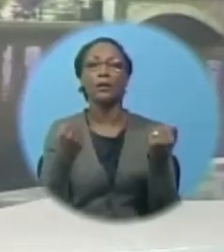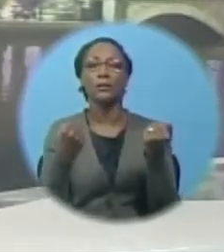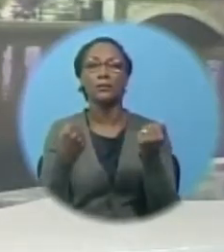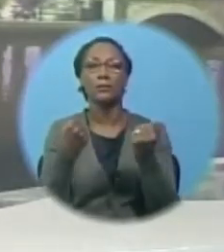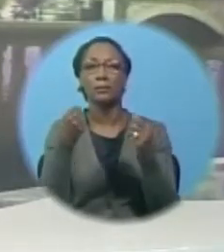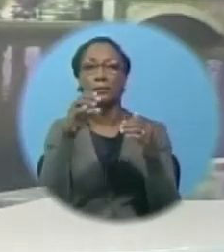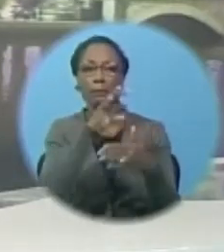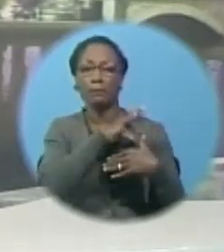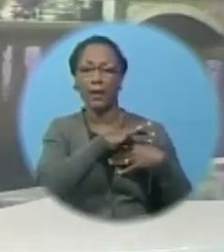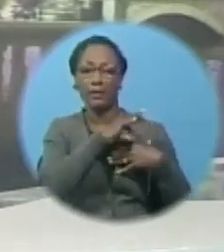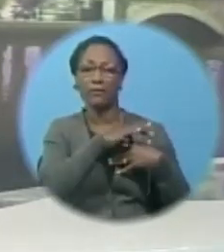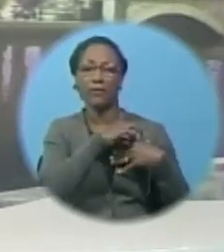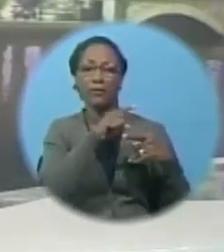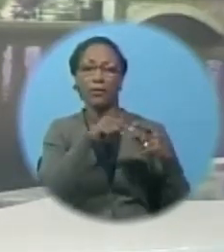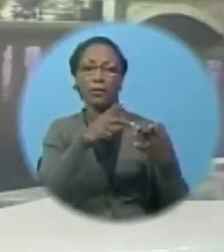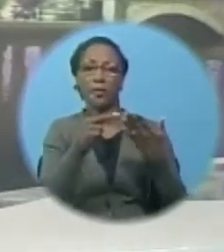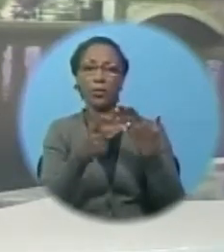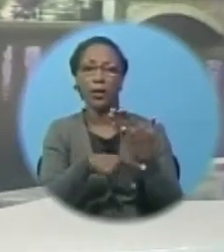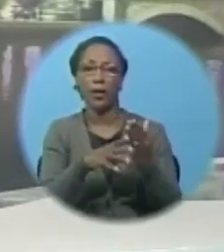says it's a bit late.